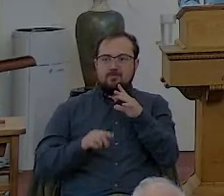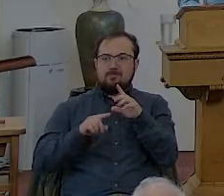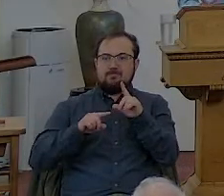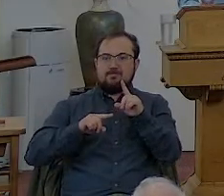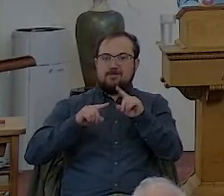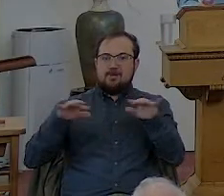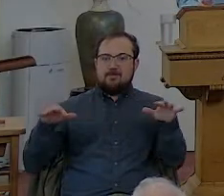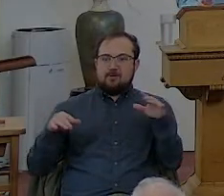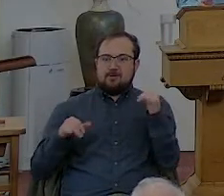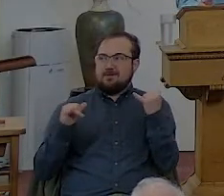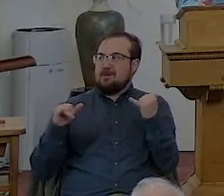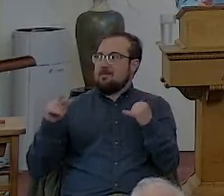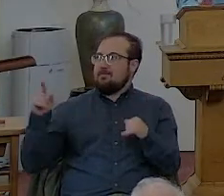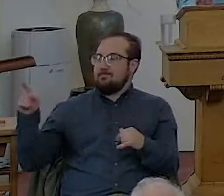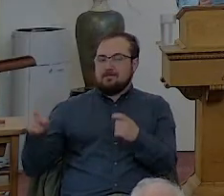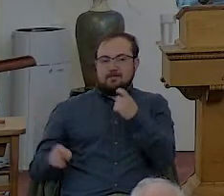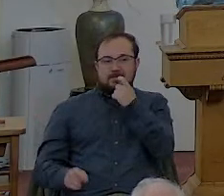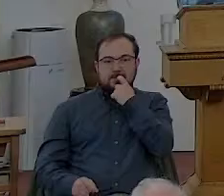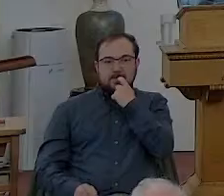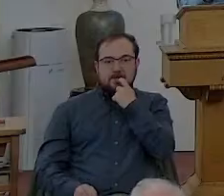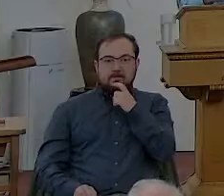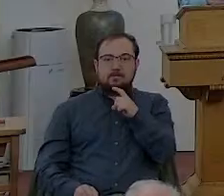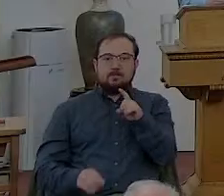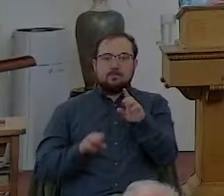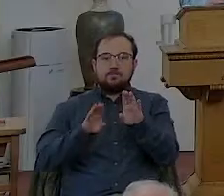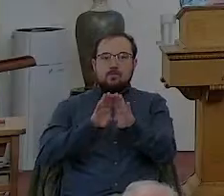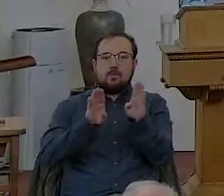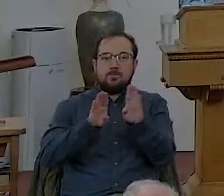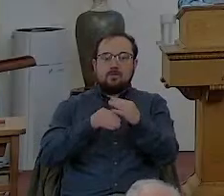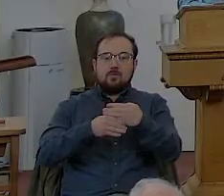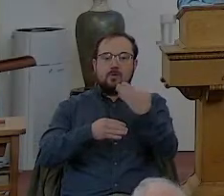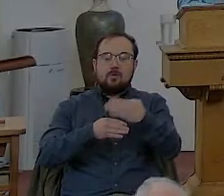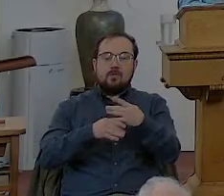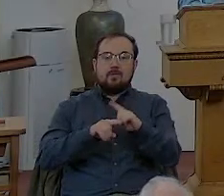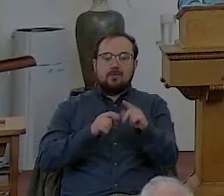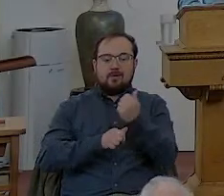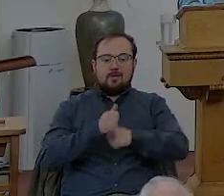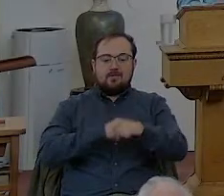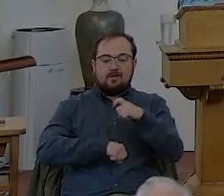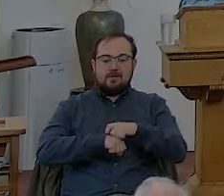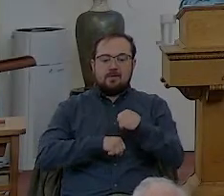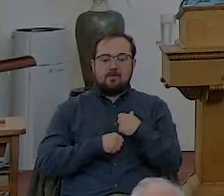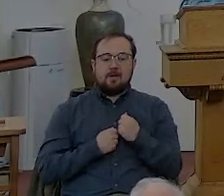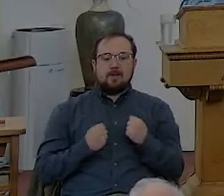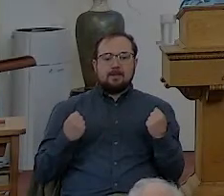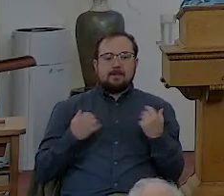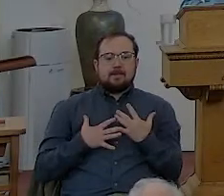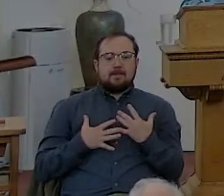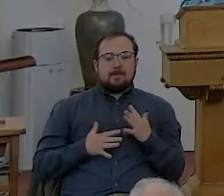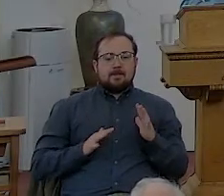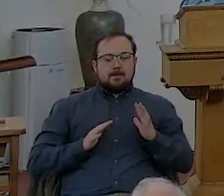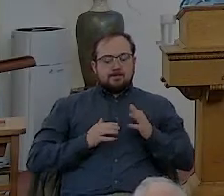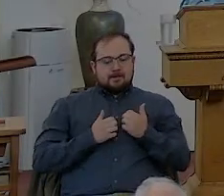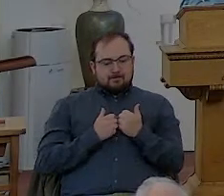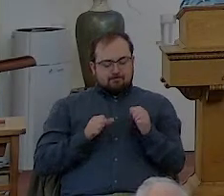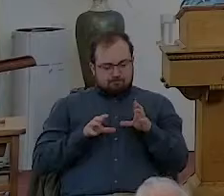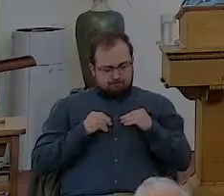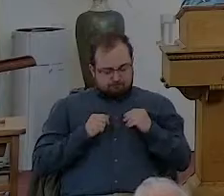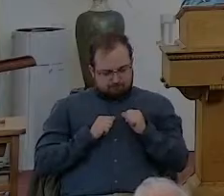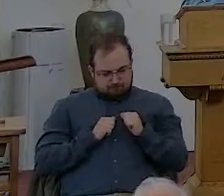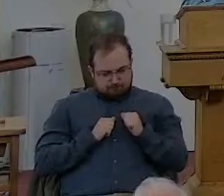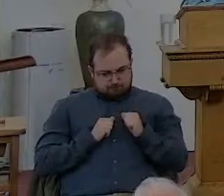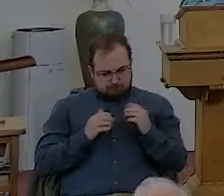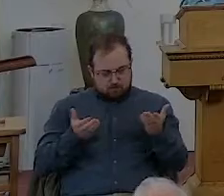Yet each time I overcome my timidness to welcome a new person